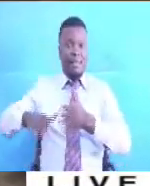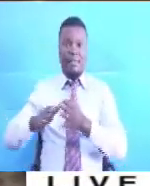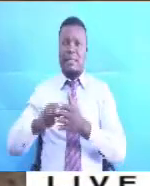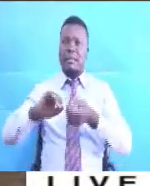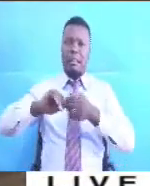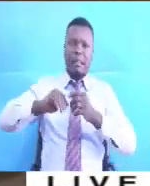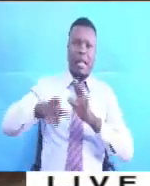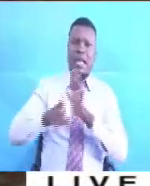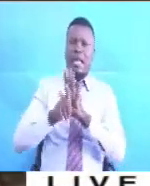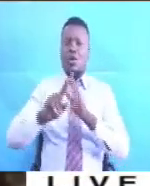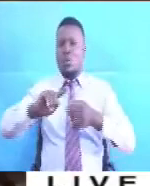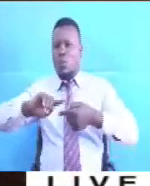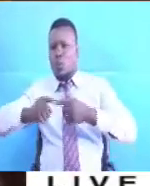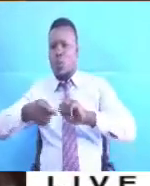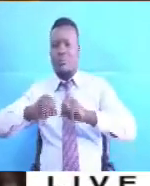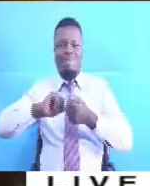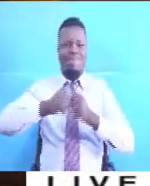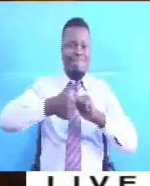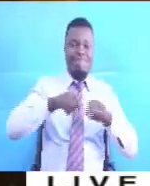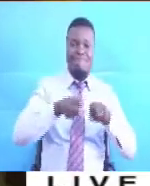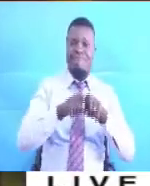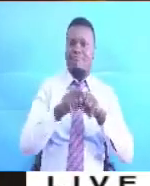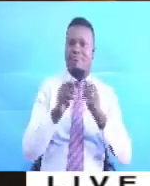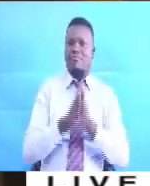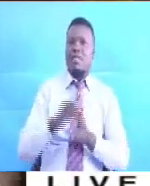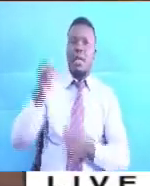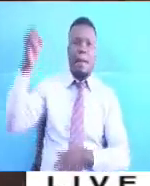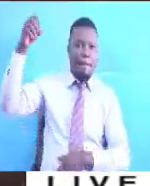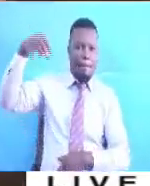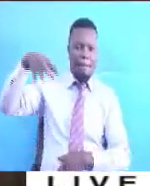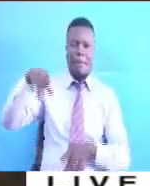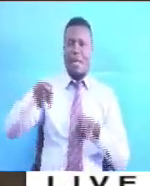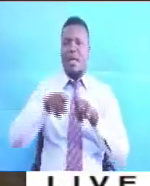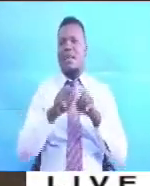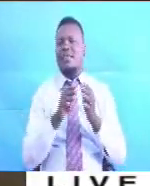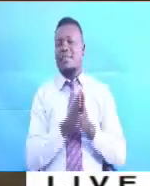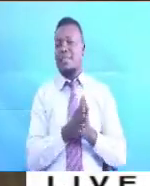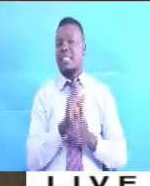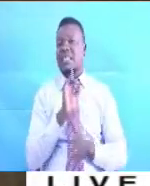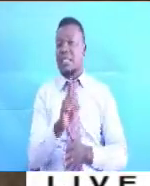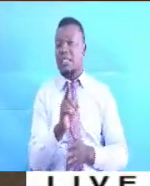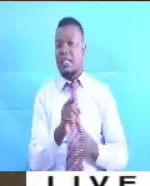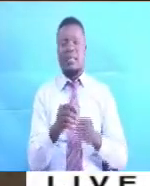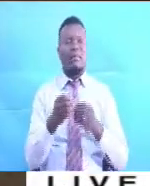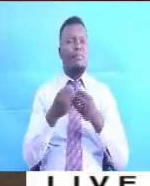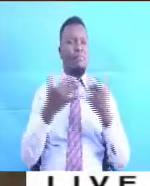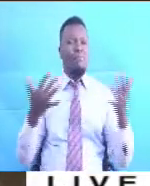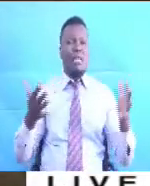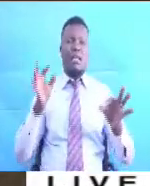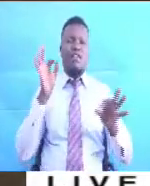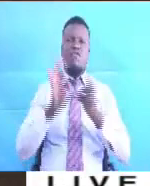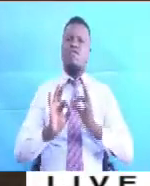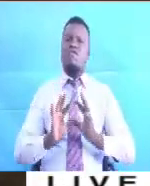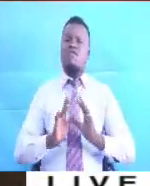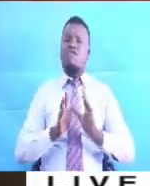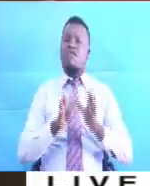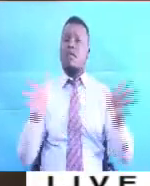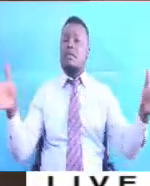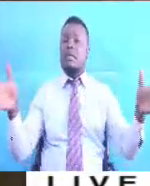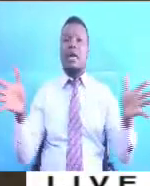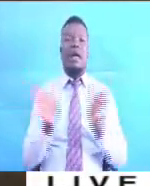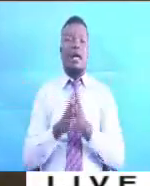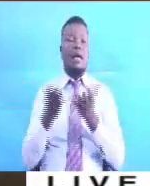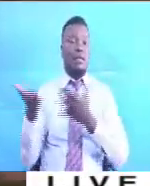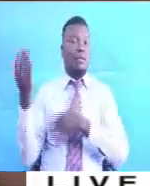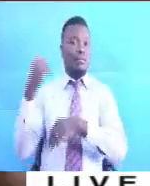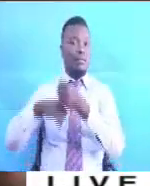trouble for Pacific Gas and Electric, which has been blamed for a series of deadly wildfires in the state in